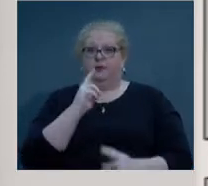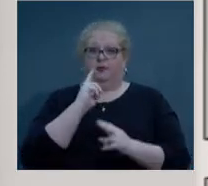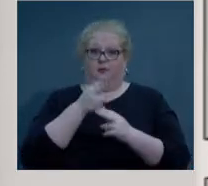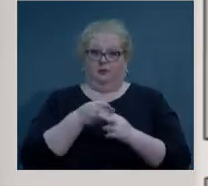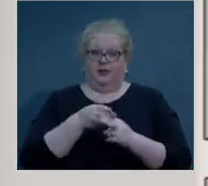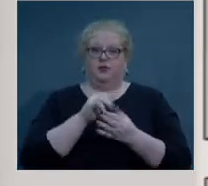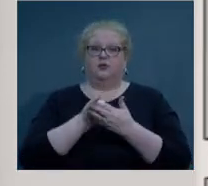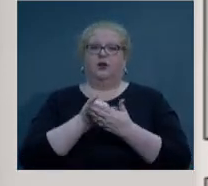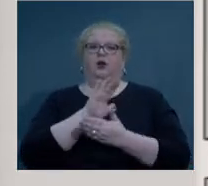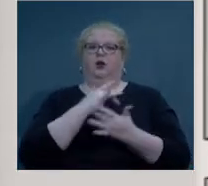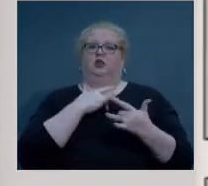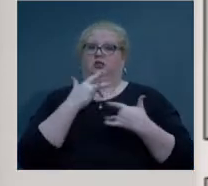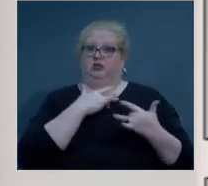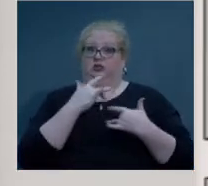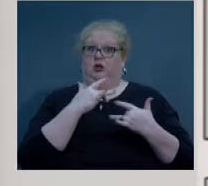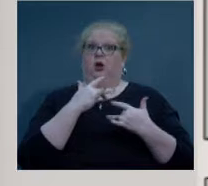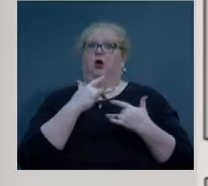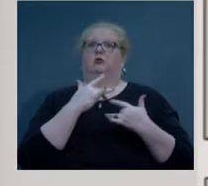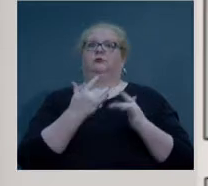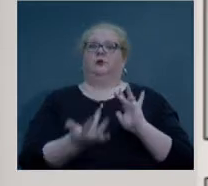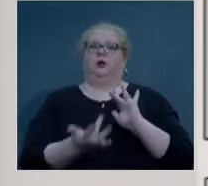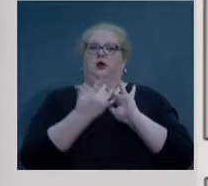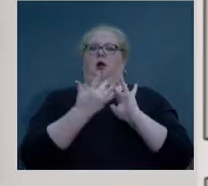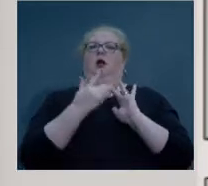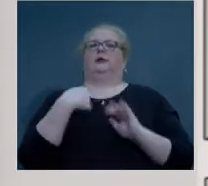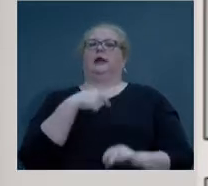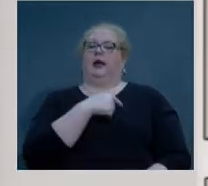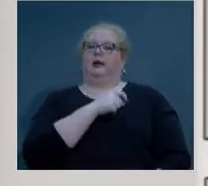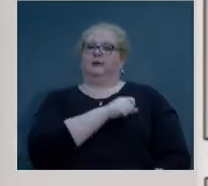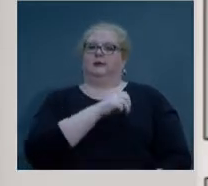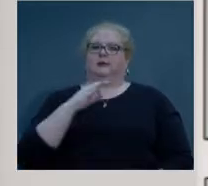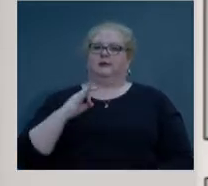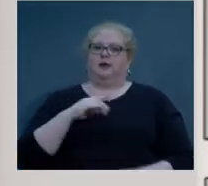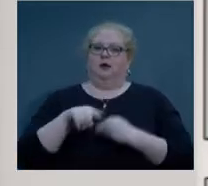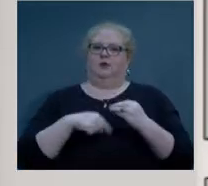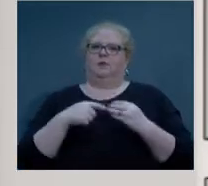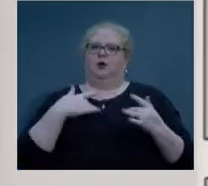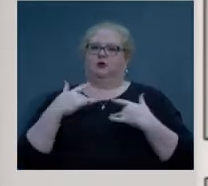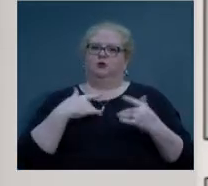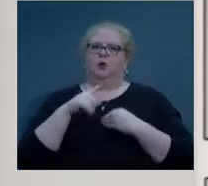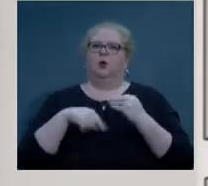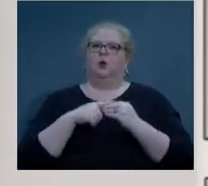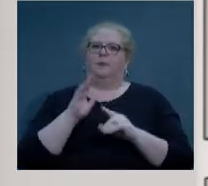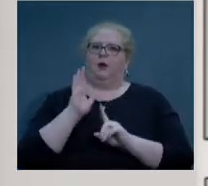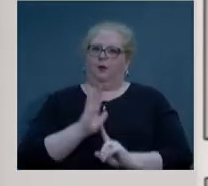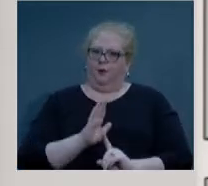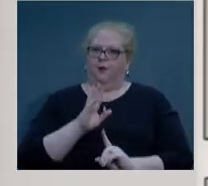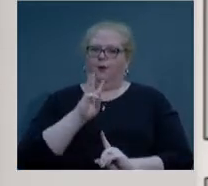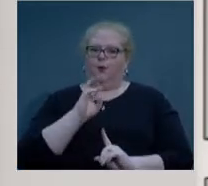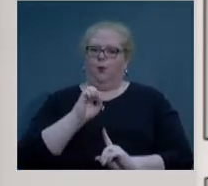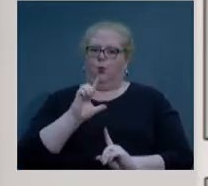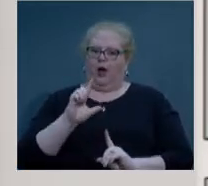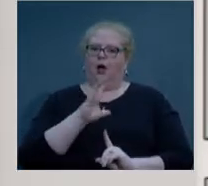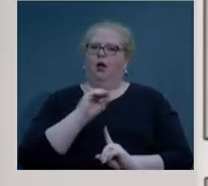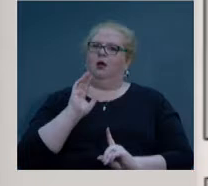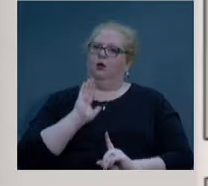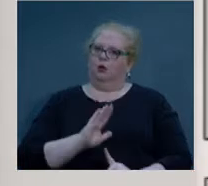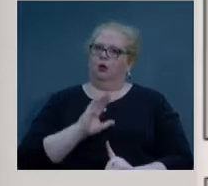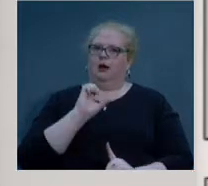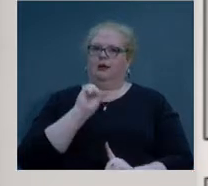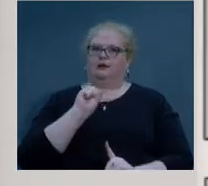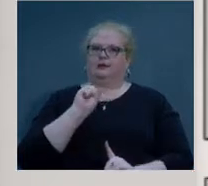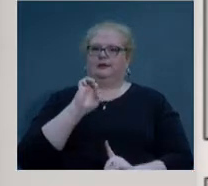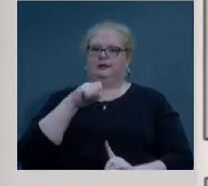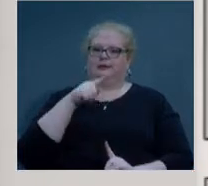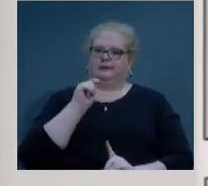about that she reached out to us as staff with the concern for her well and the location of that septic system.